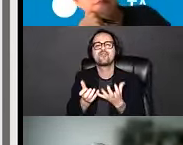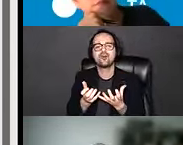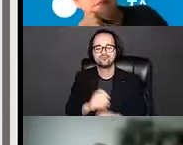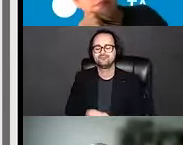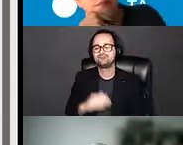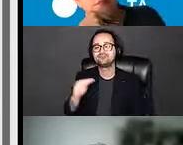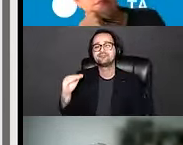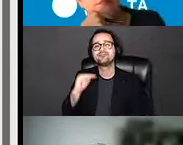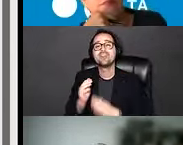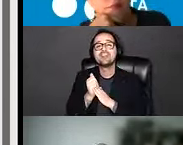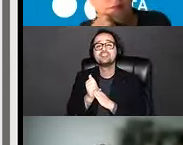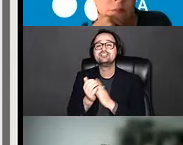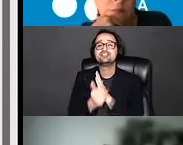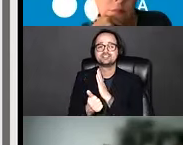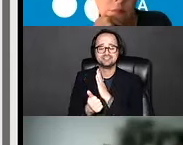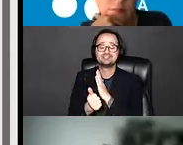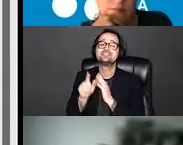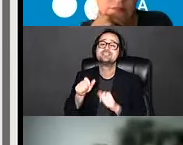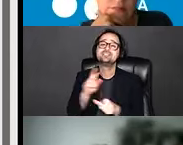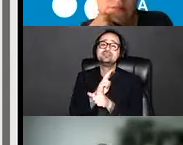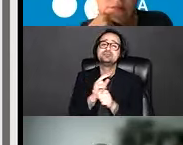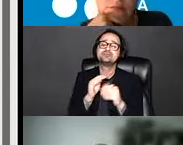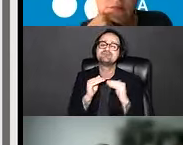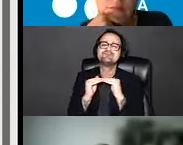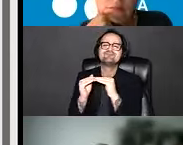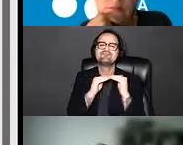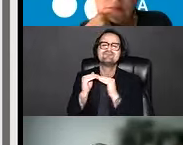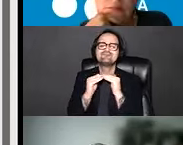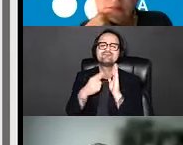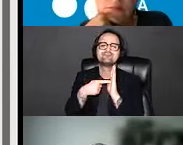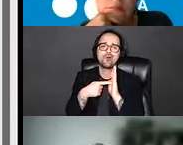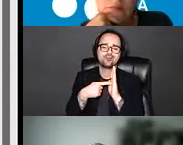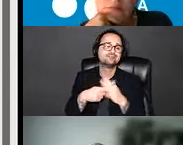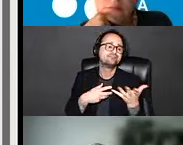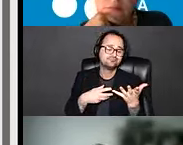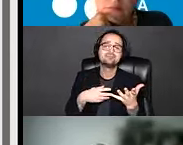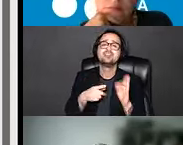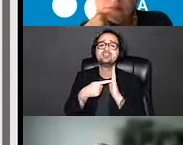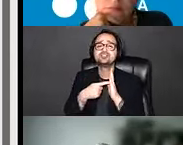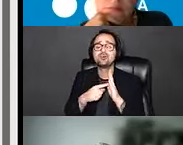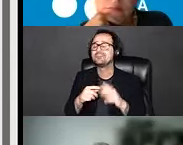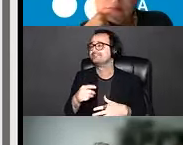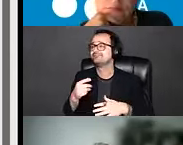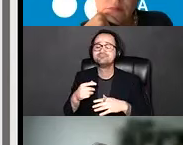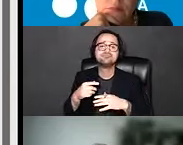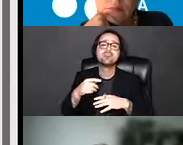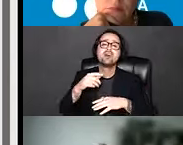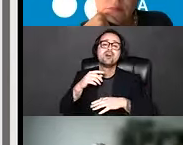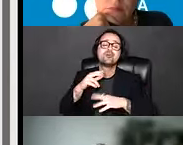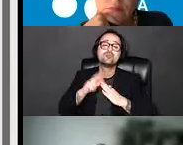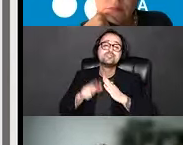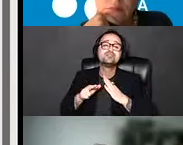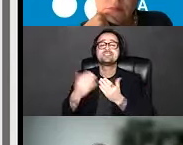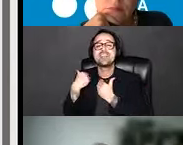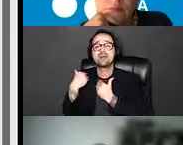build leadership skills from a shared model. So my recommendations are results-based accountability, results-based facilitation model,